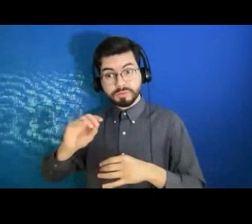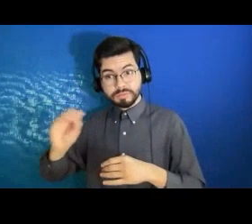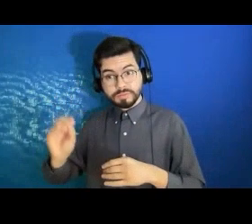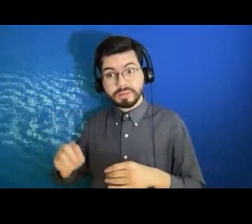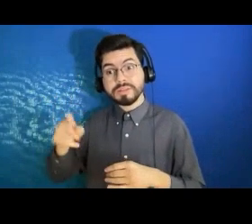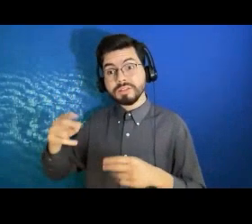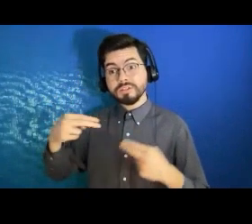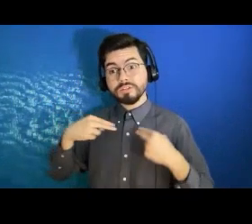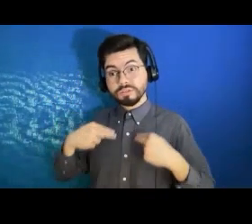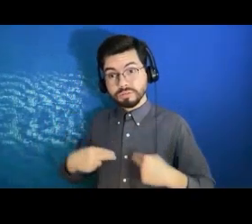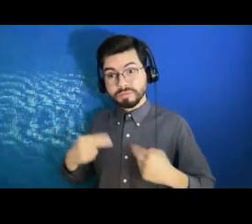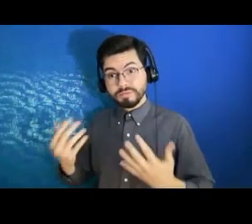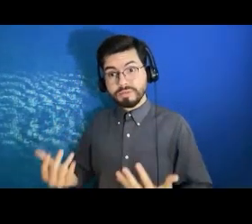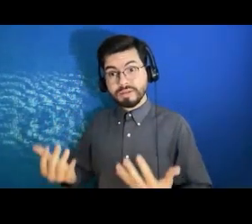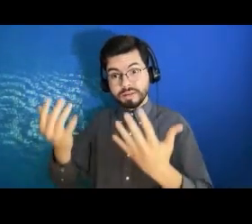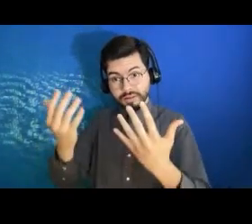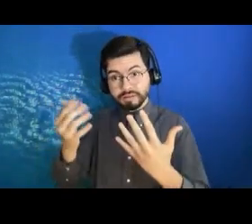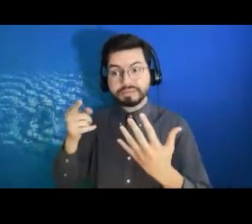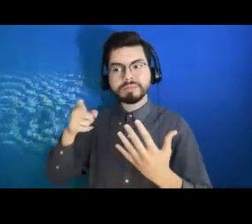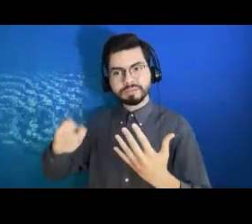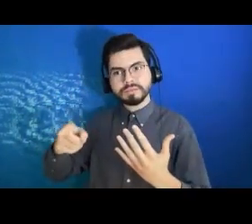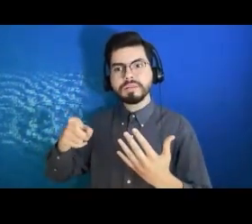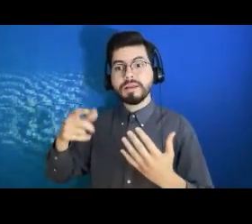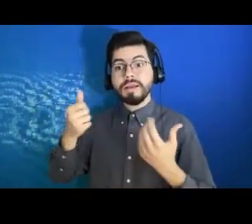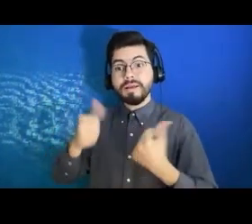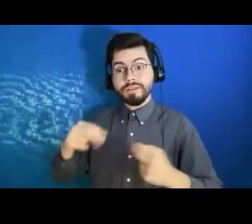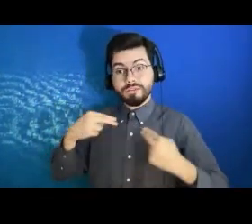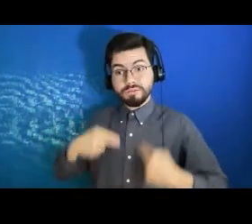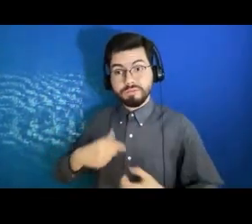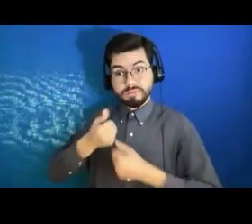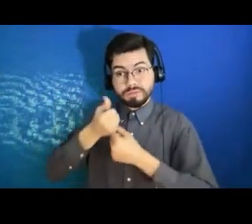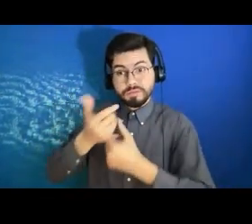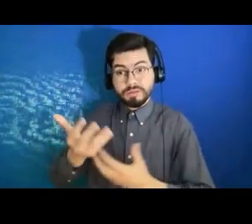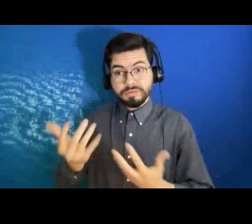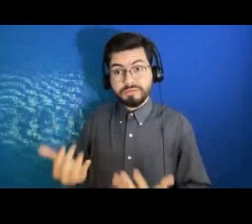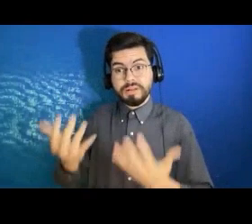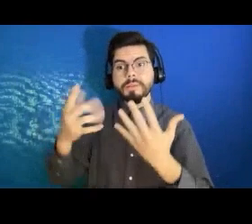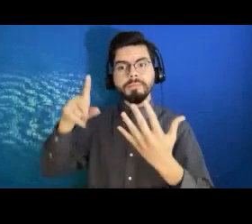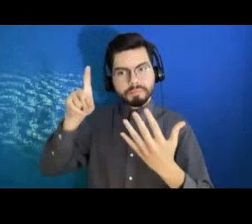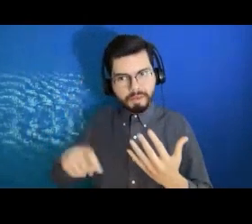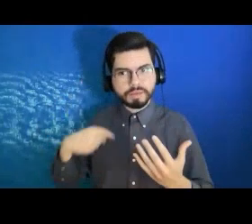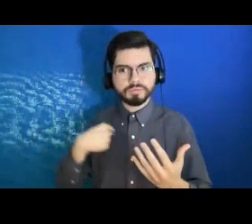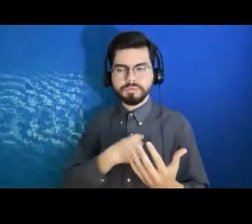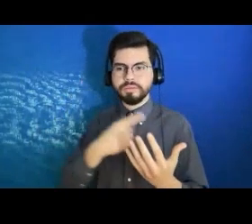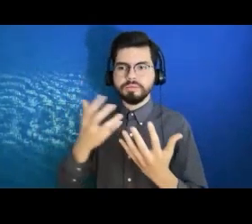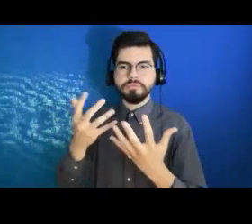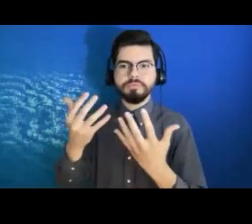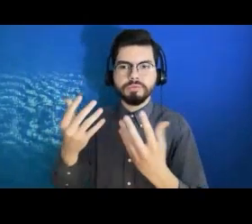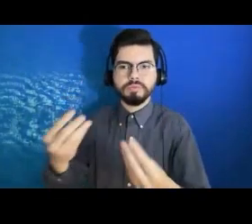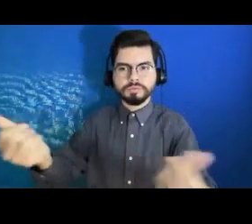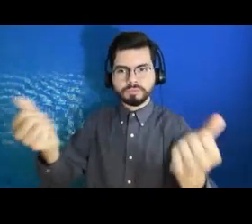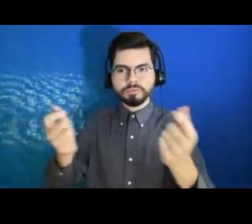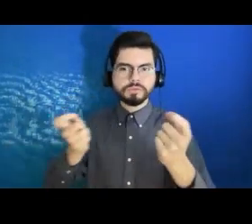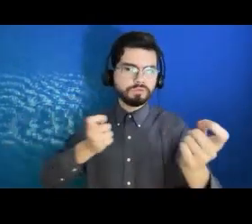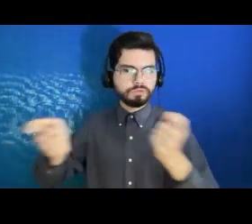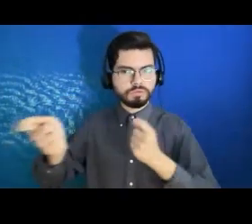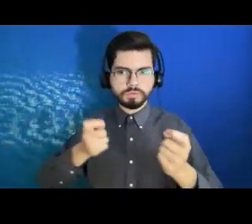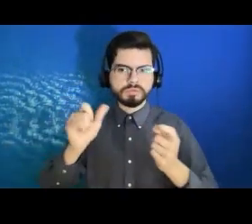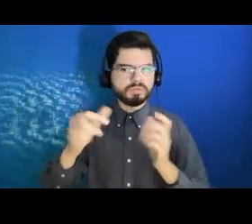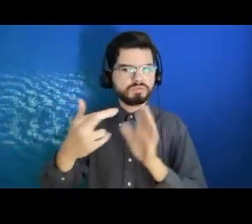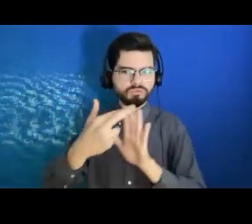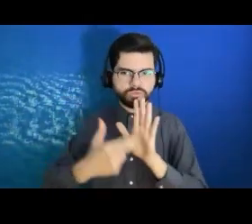policy, suppress those fires. So any human-caused fire, we have to try to fully control it. It's just the rules,